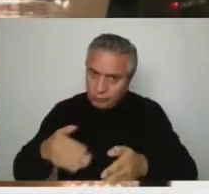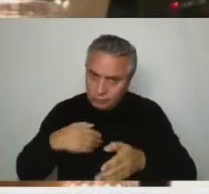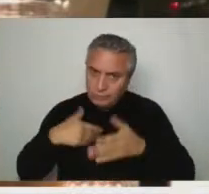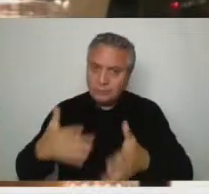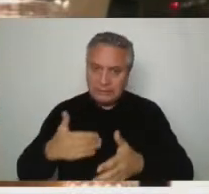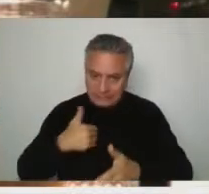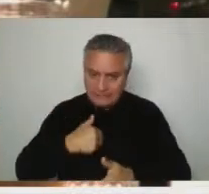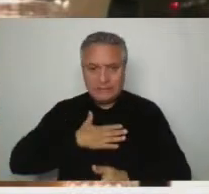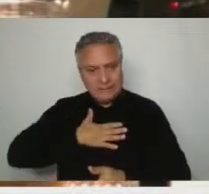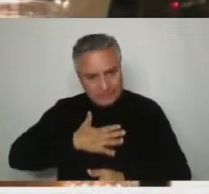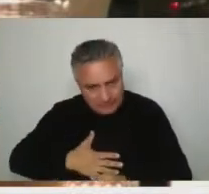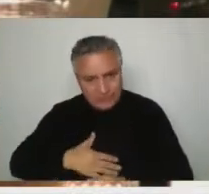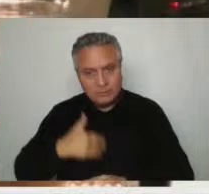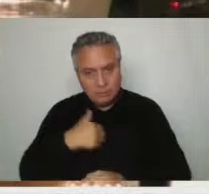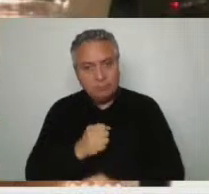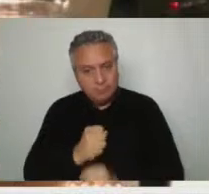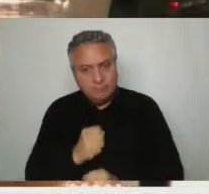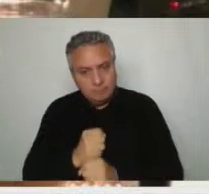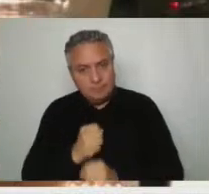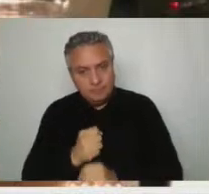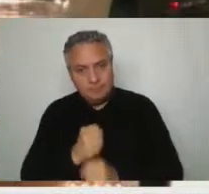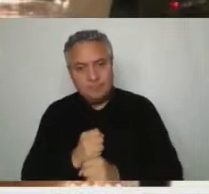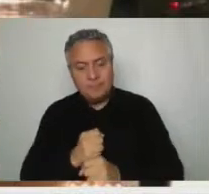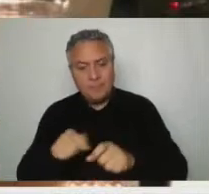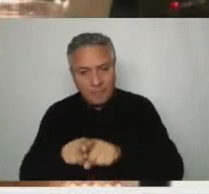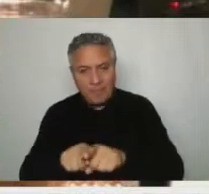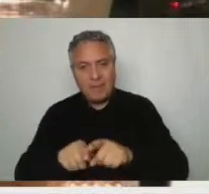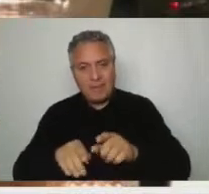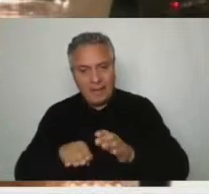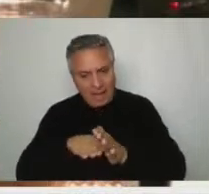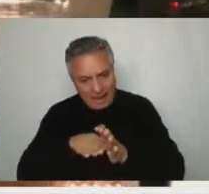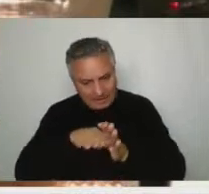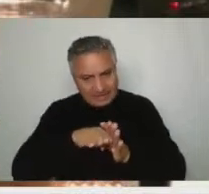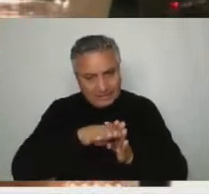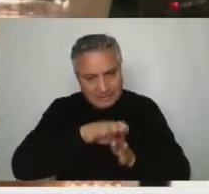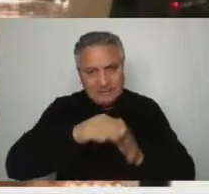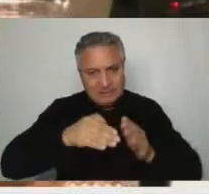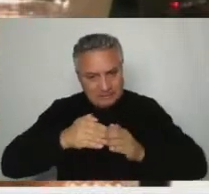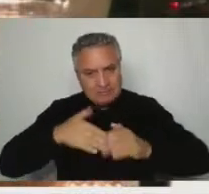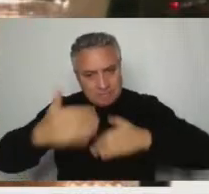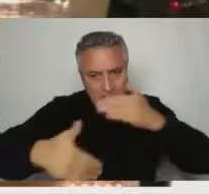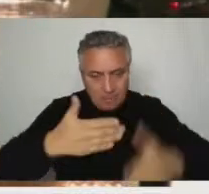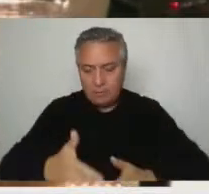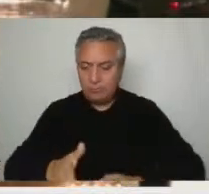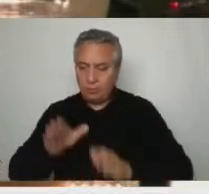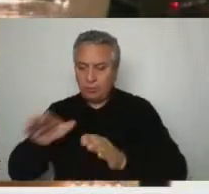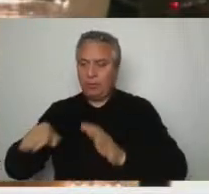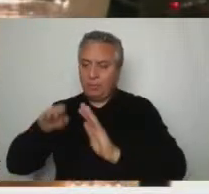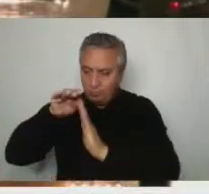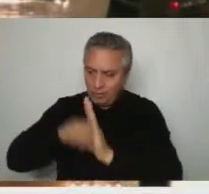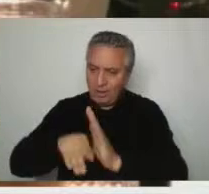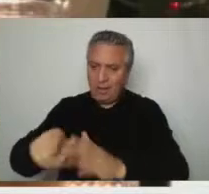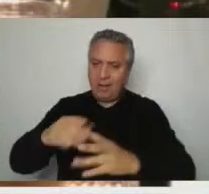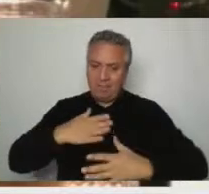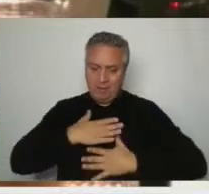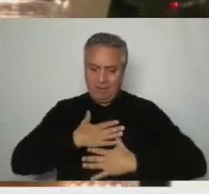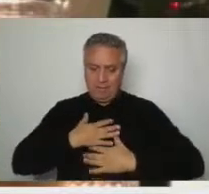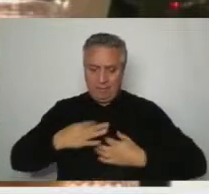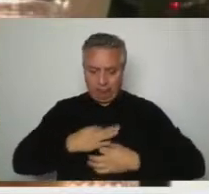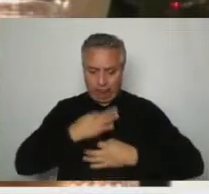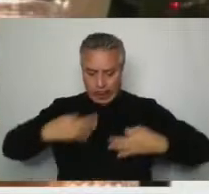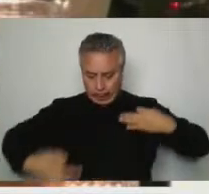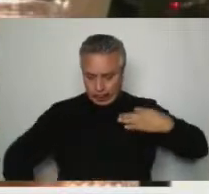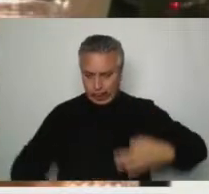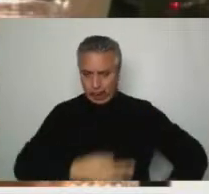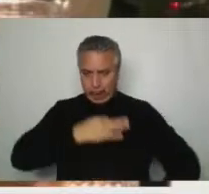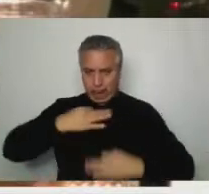comprehensive focus trying to overcome the individual